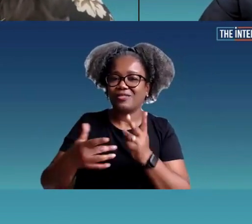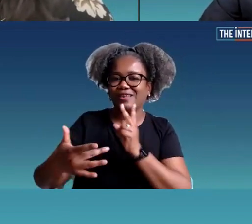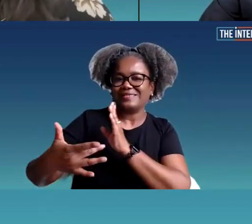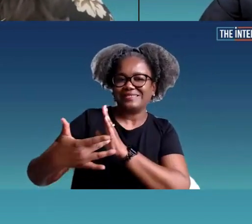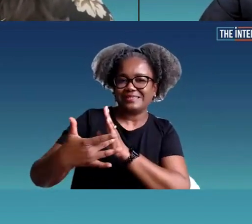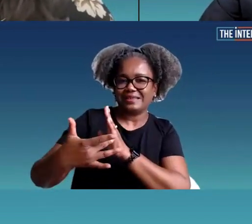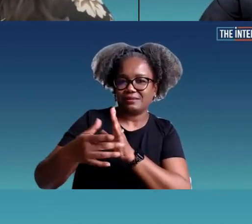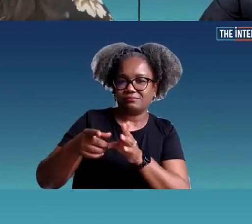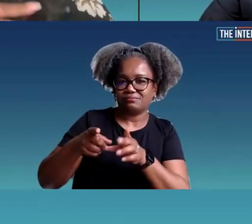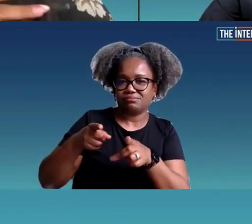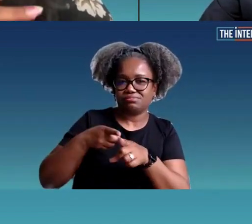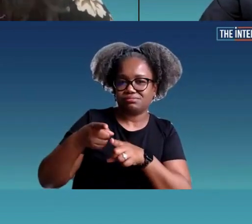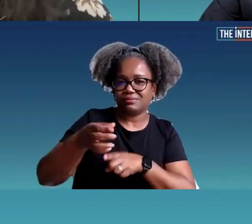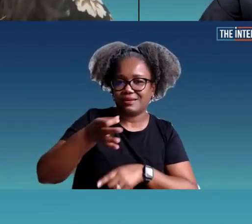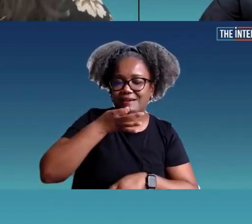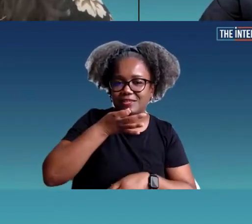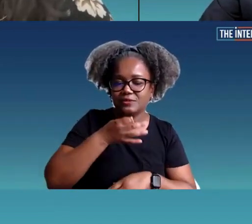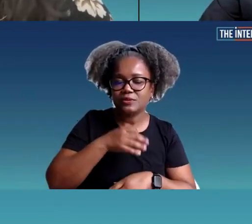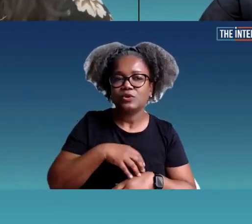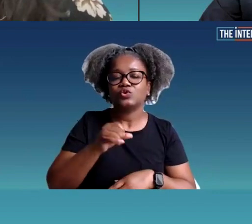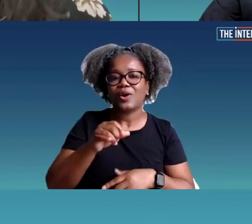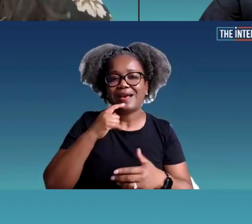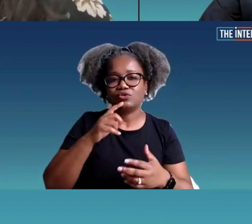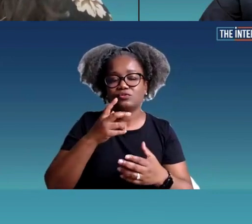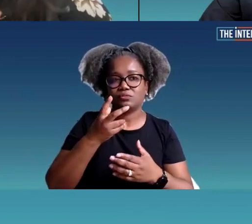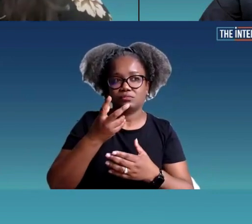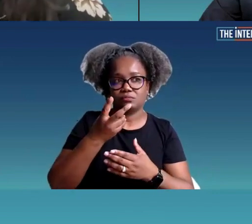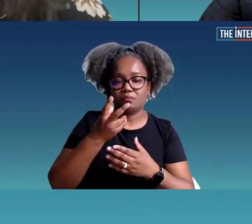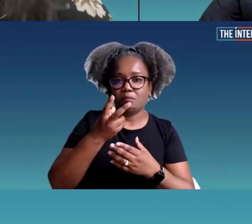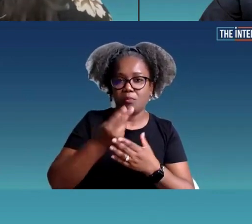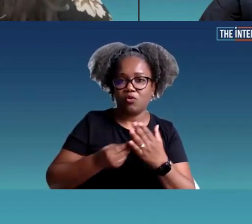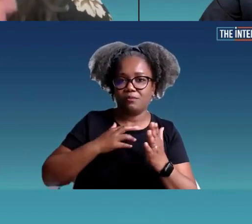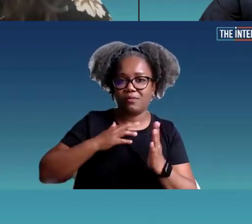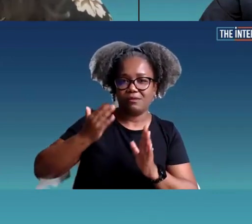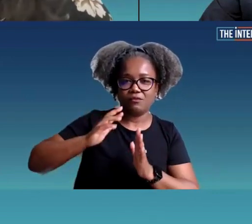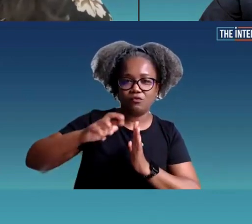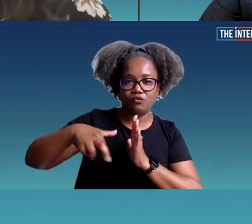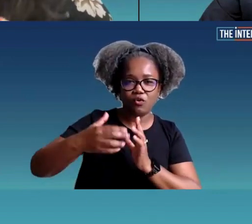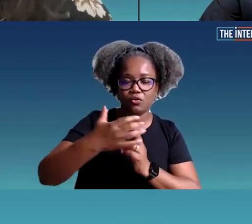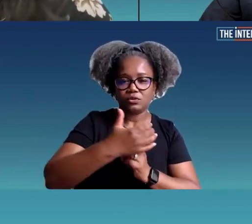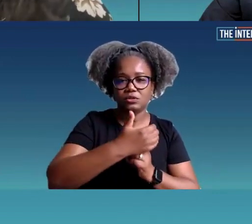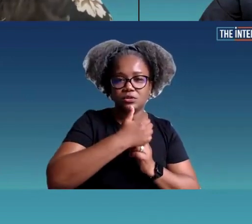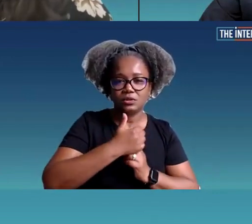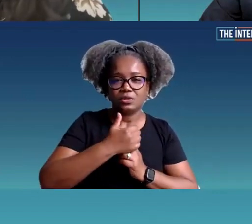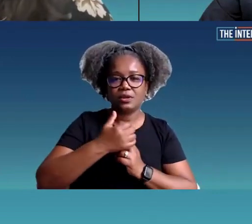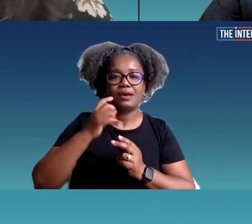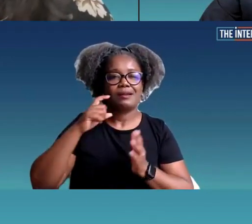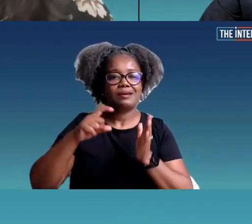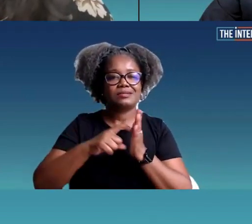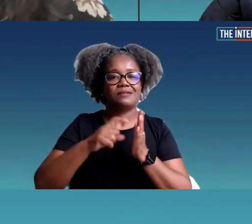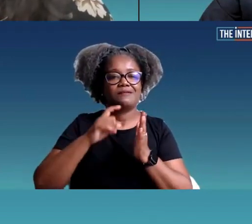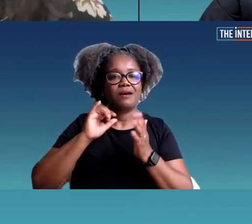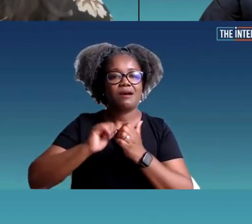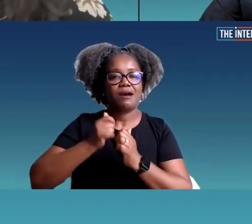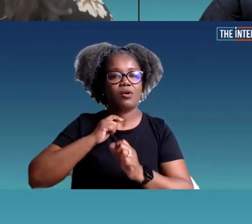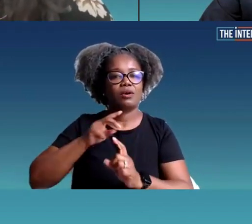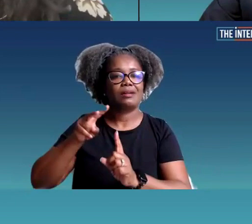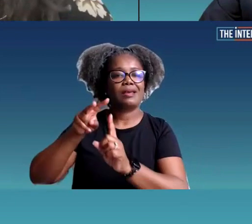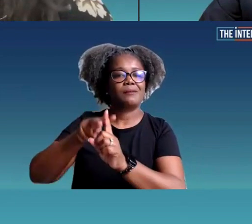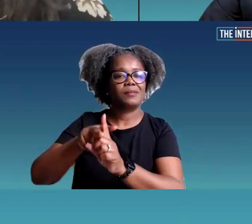work, advocacy, and then look for the opportunities to implement them and build them out at